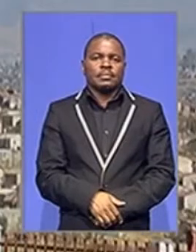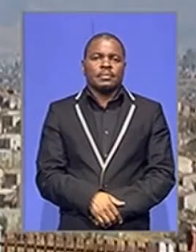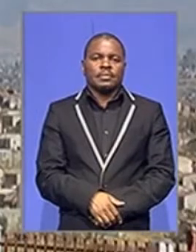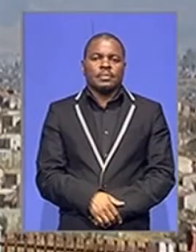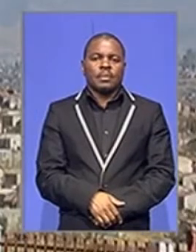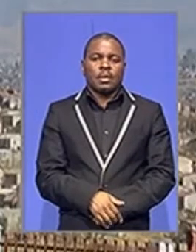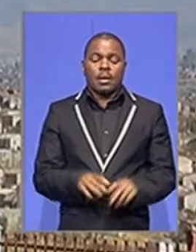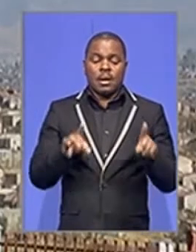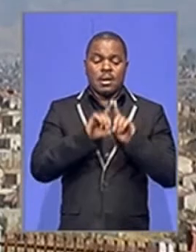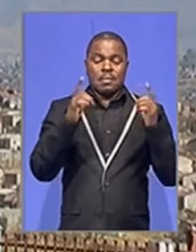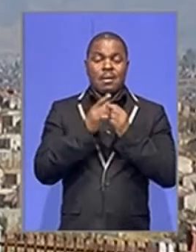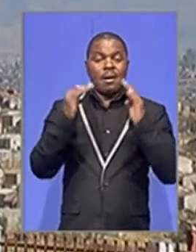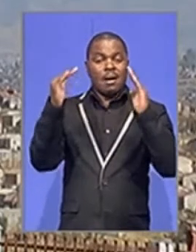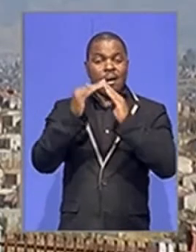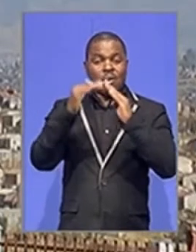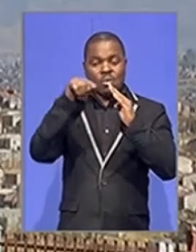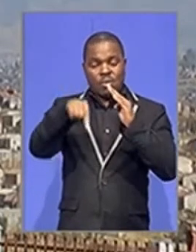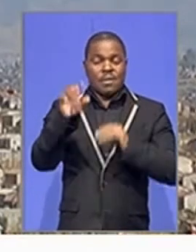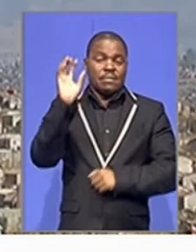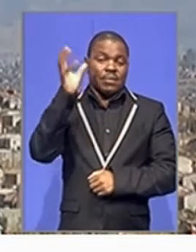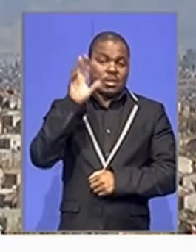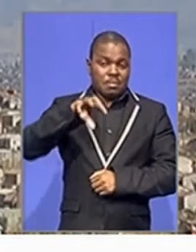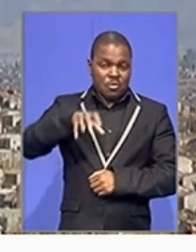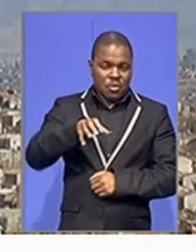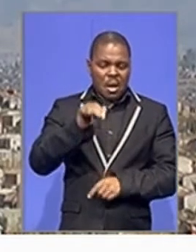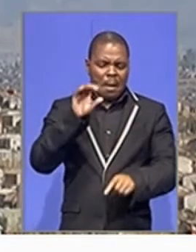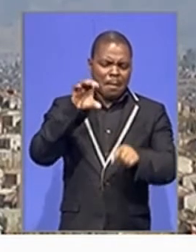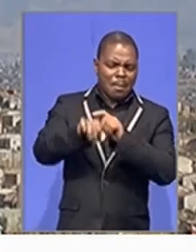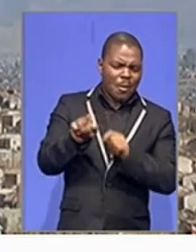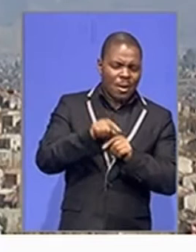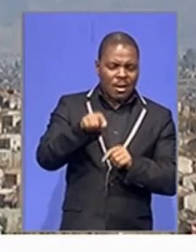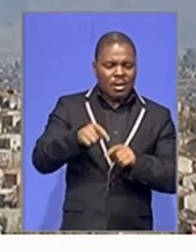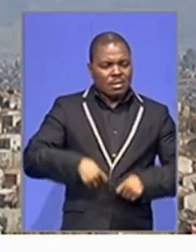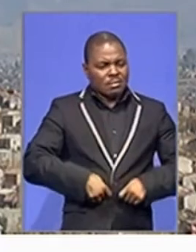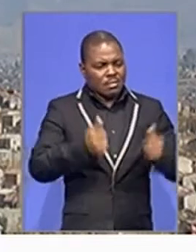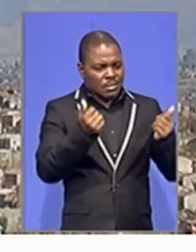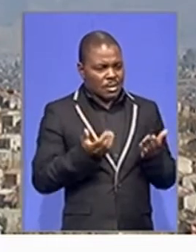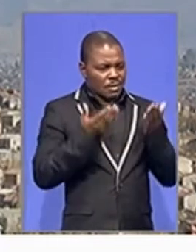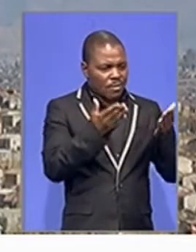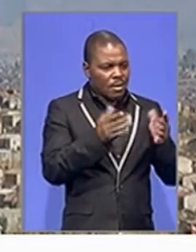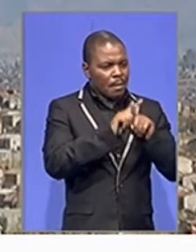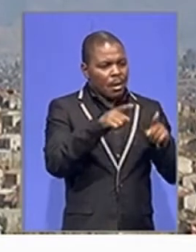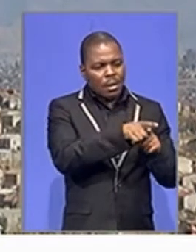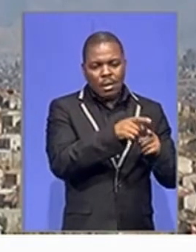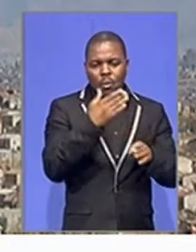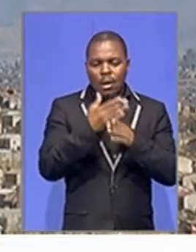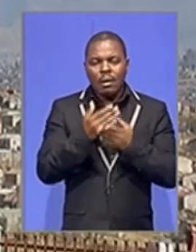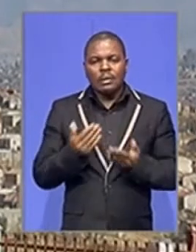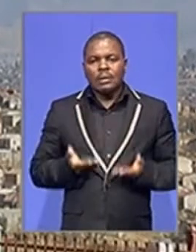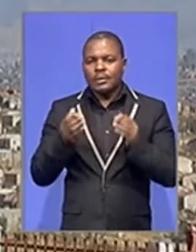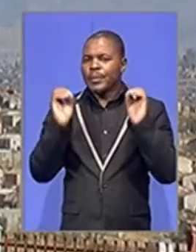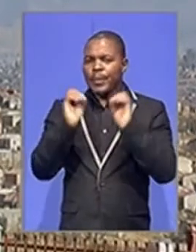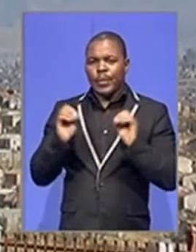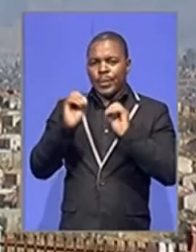Lefapala pumanto ya matlo Freistata li fumanwe li lefelezi di tebelezoze sa peteluang hukingi lezoa